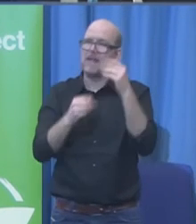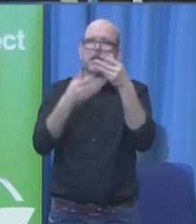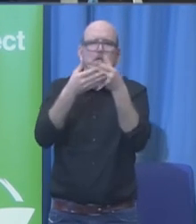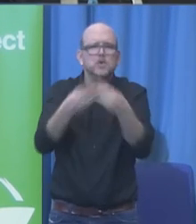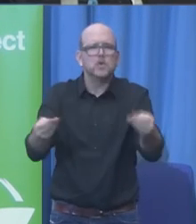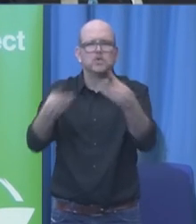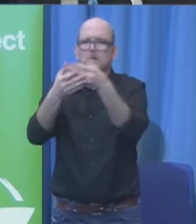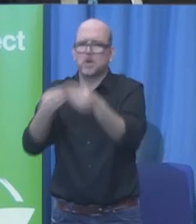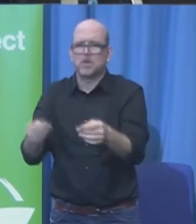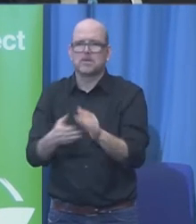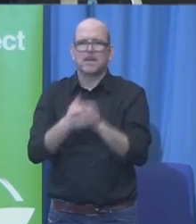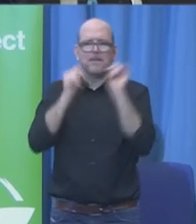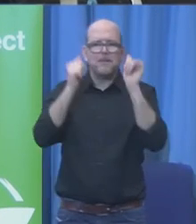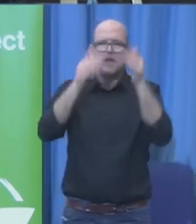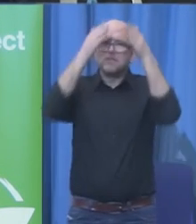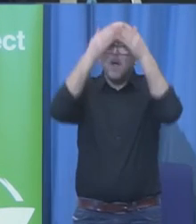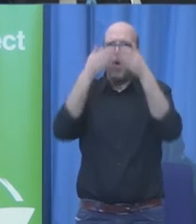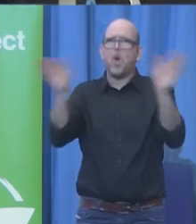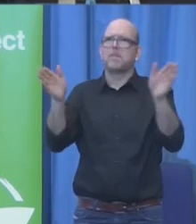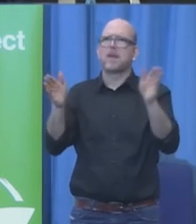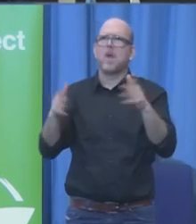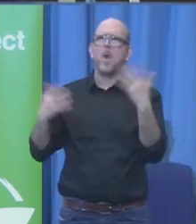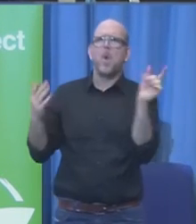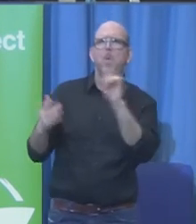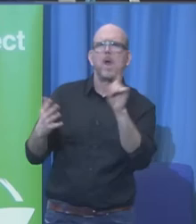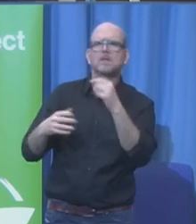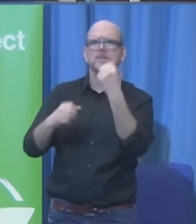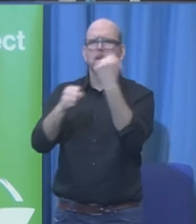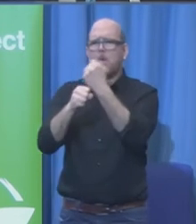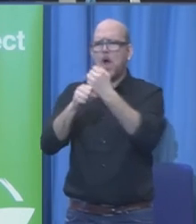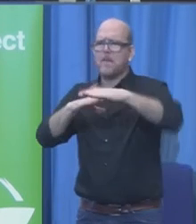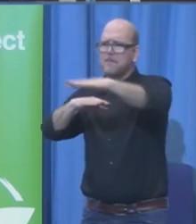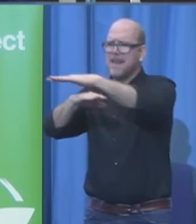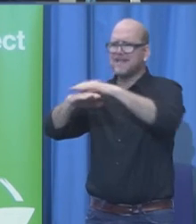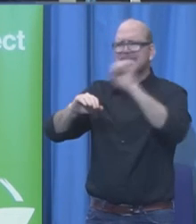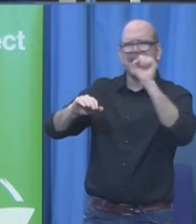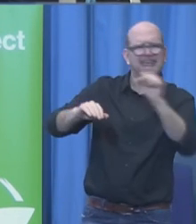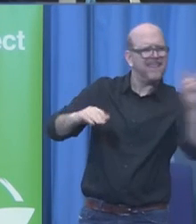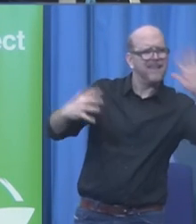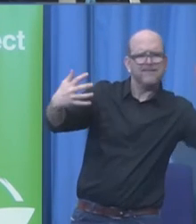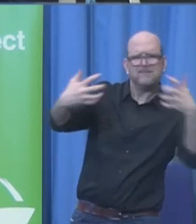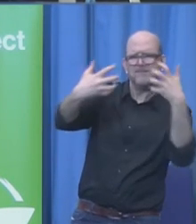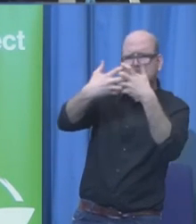with learning disabilities should be